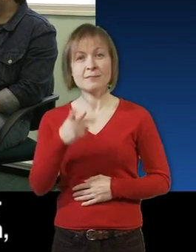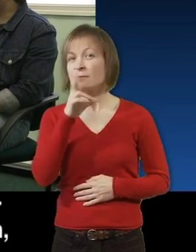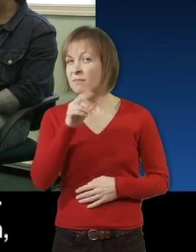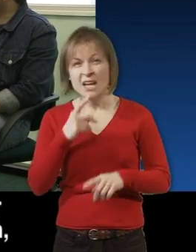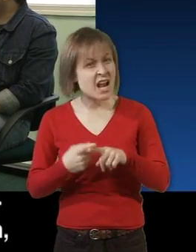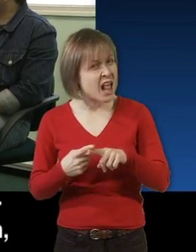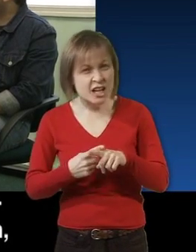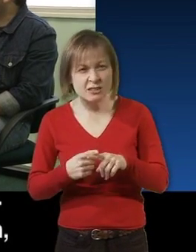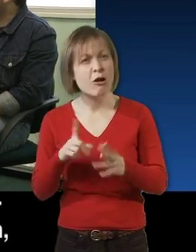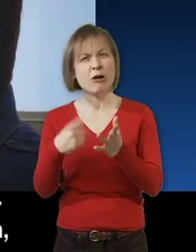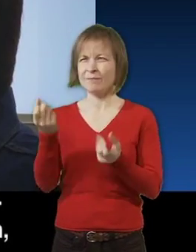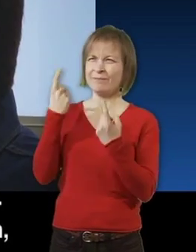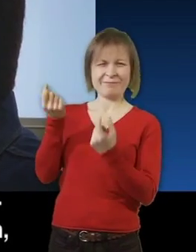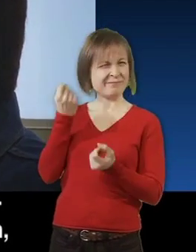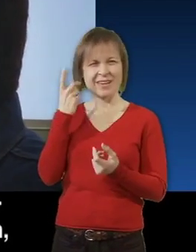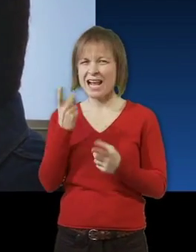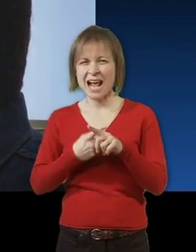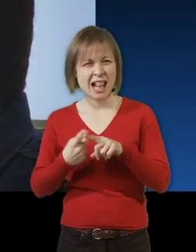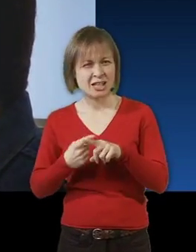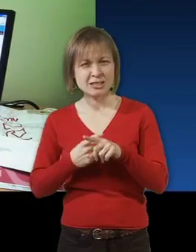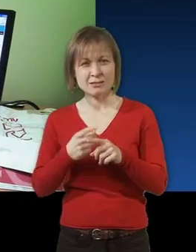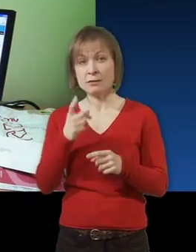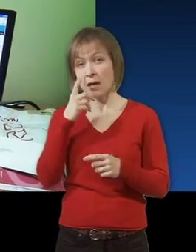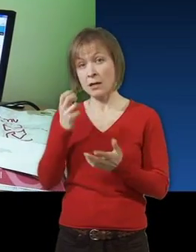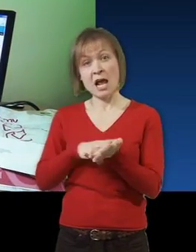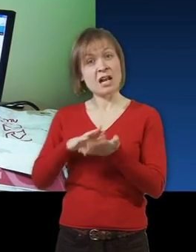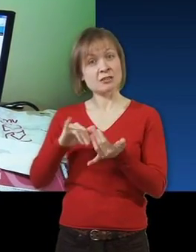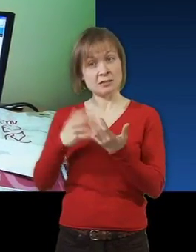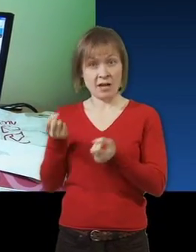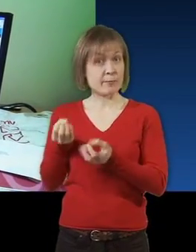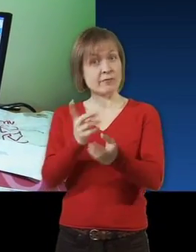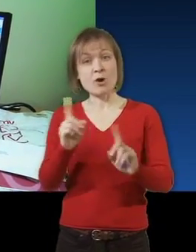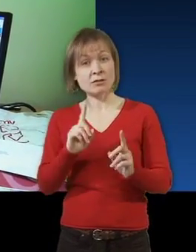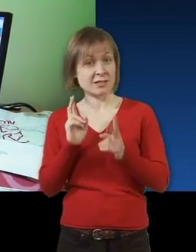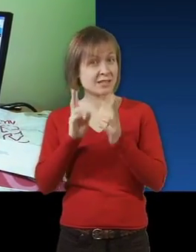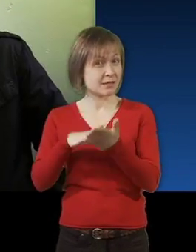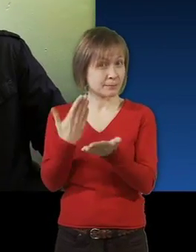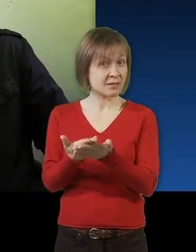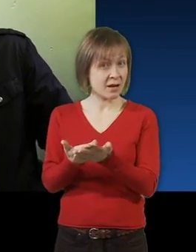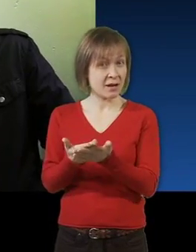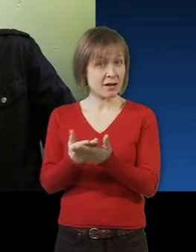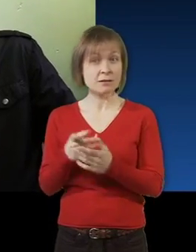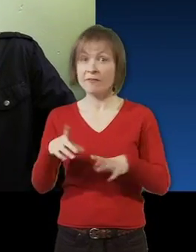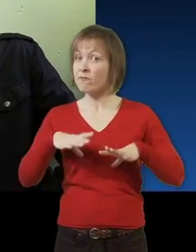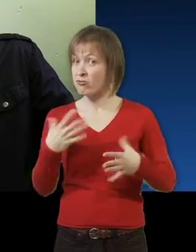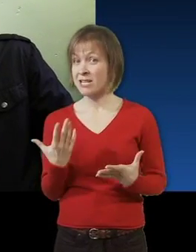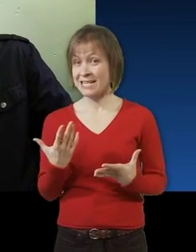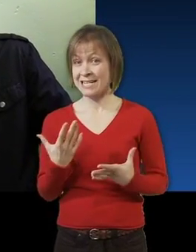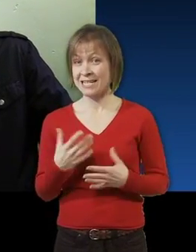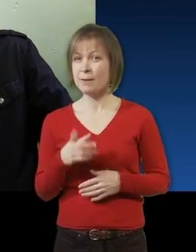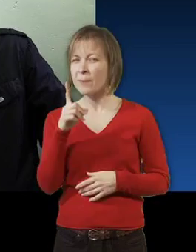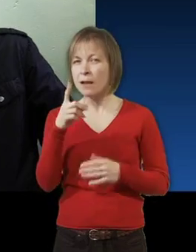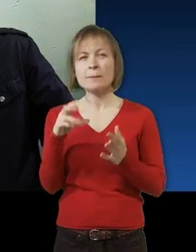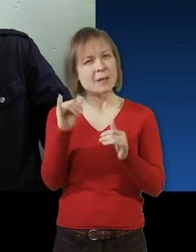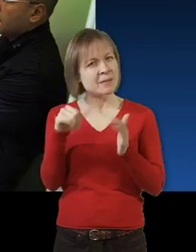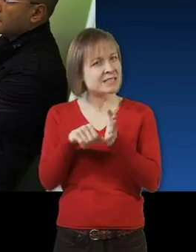If you don't speak English or you don't understand English, the NHS has interpreters that you can use. This is free, but